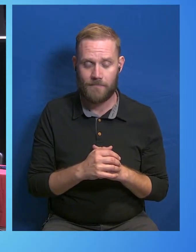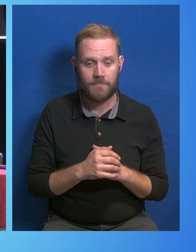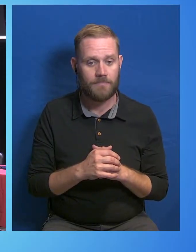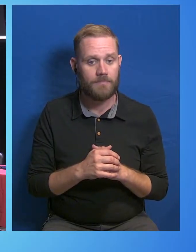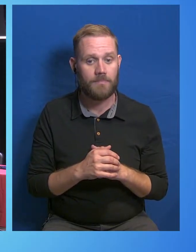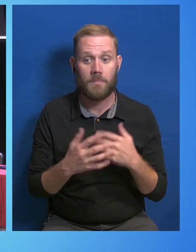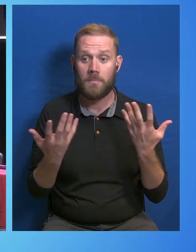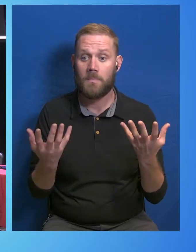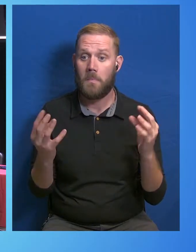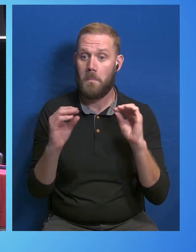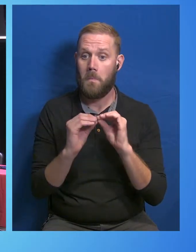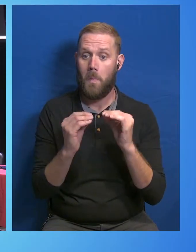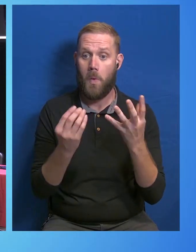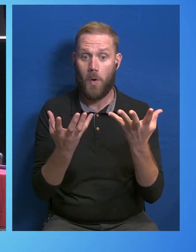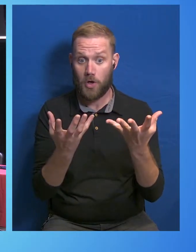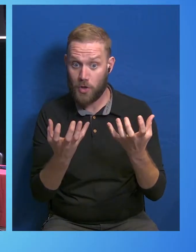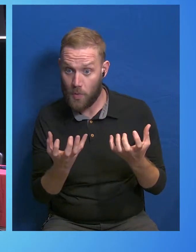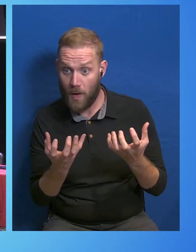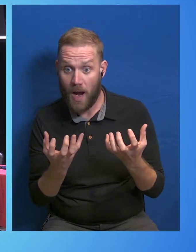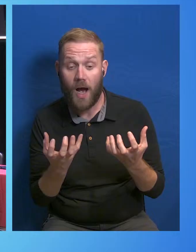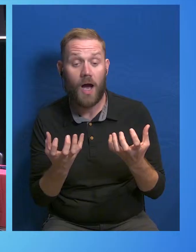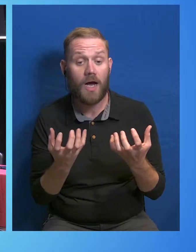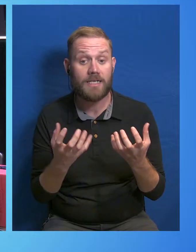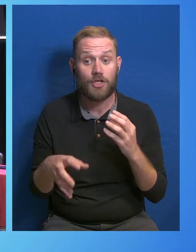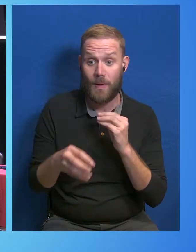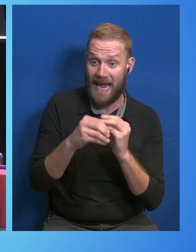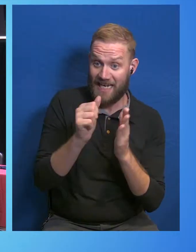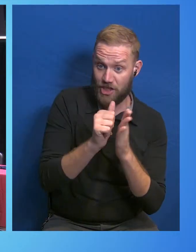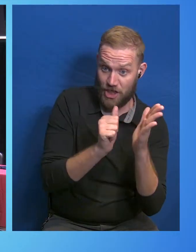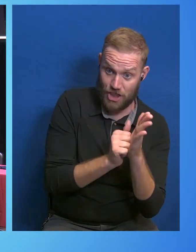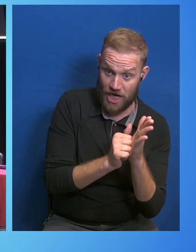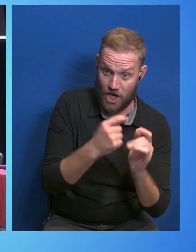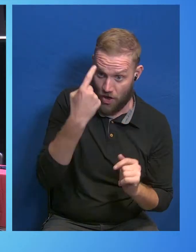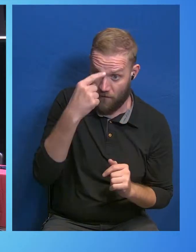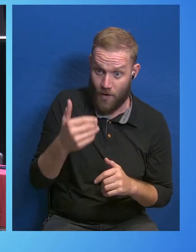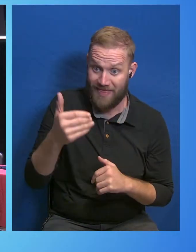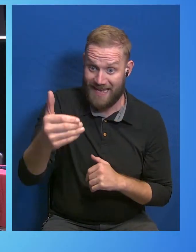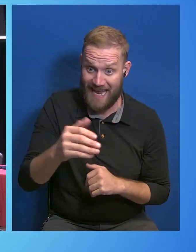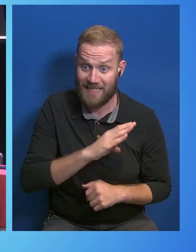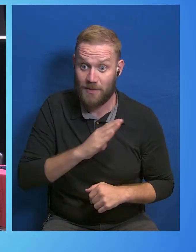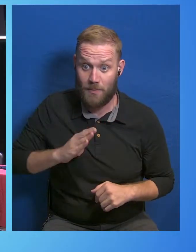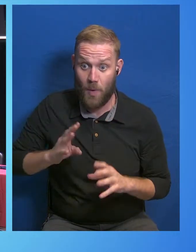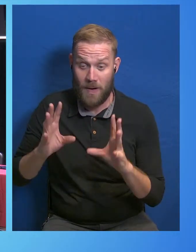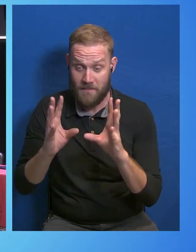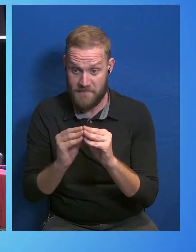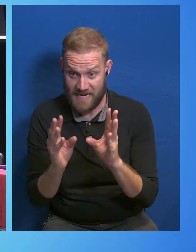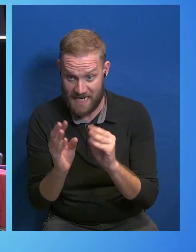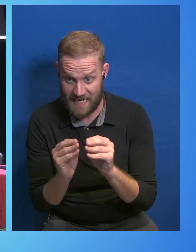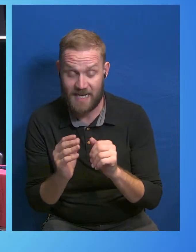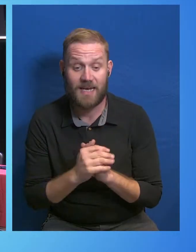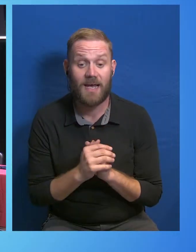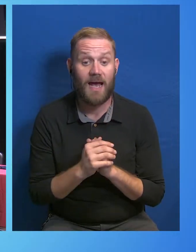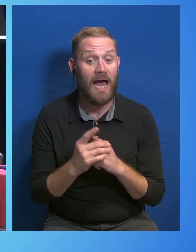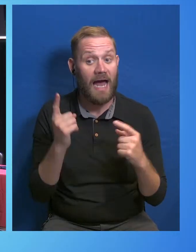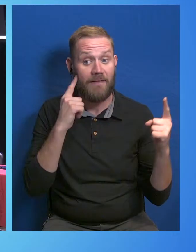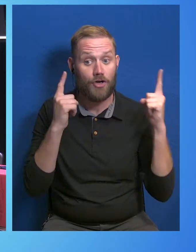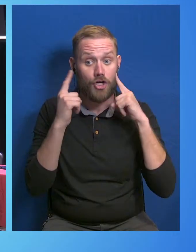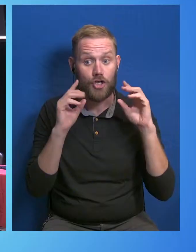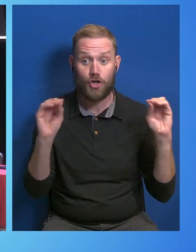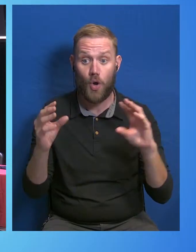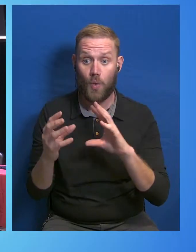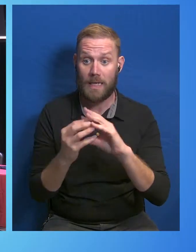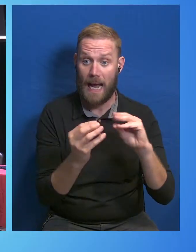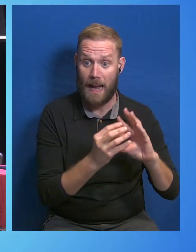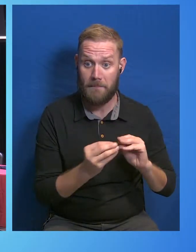if there's anything that you would like on the agenda for the next board meeting, which I've heard no commentary, I'll